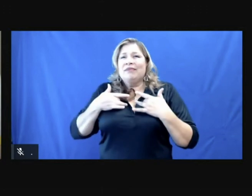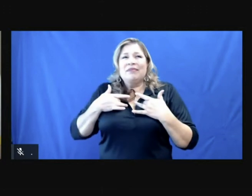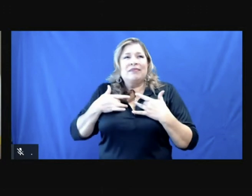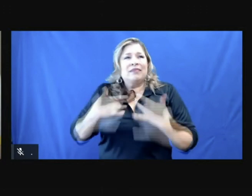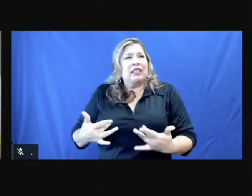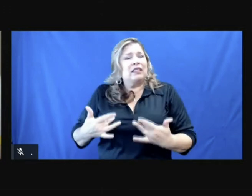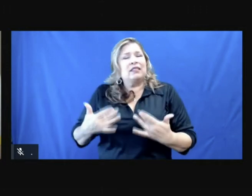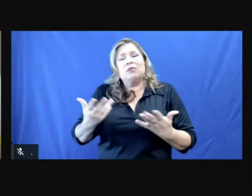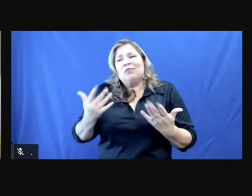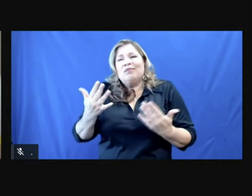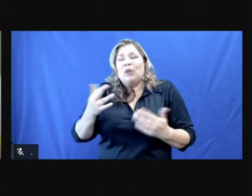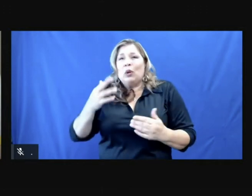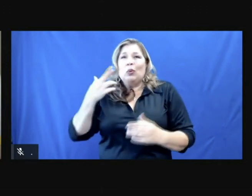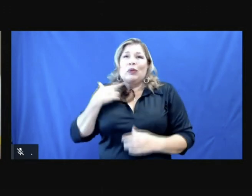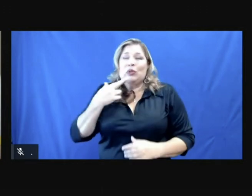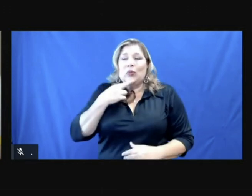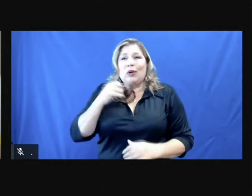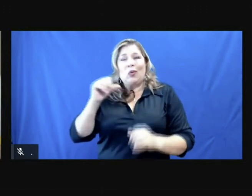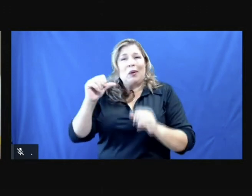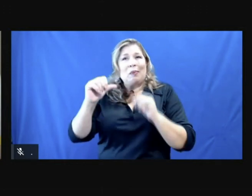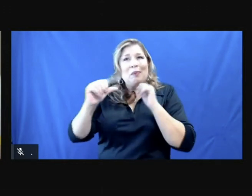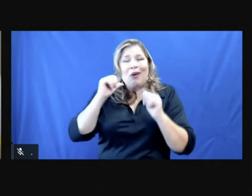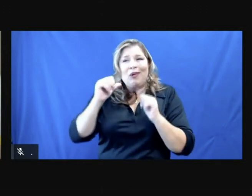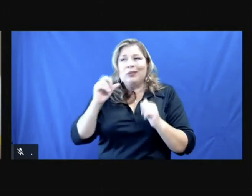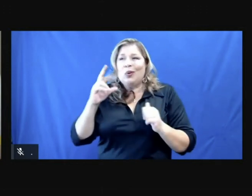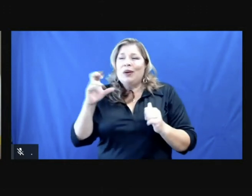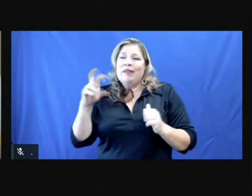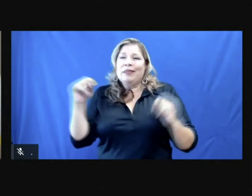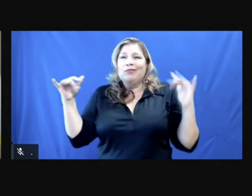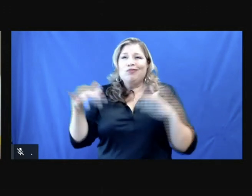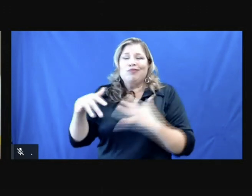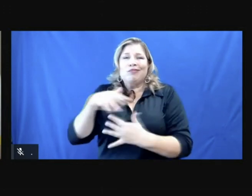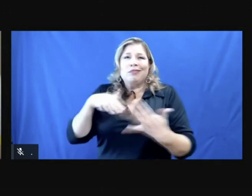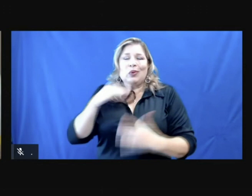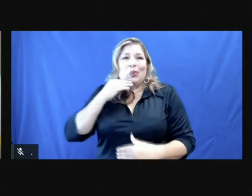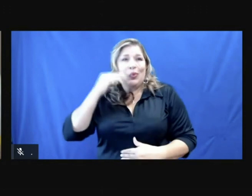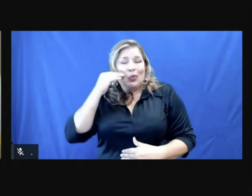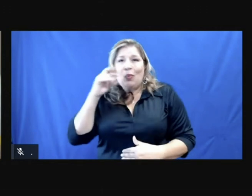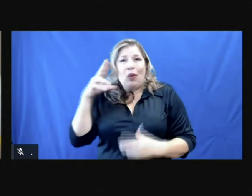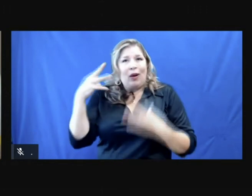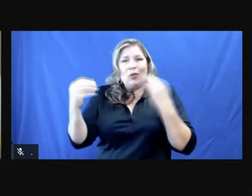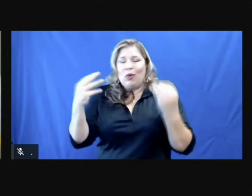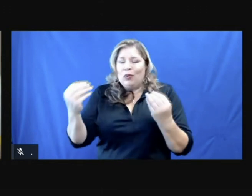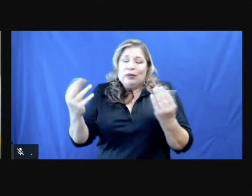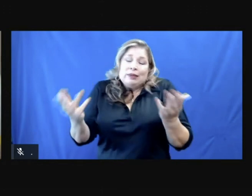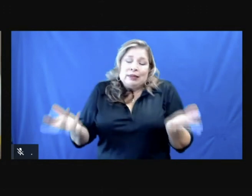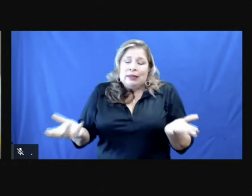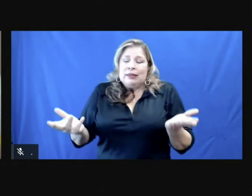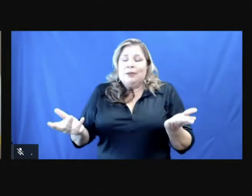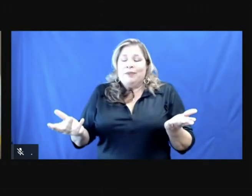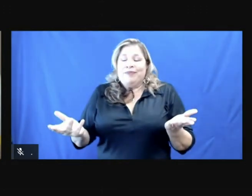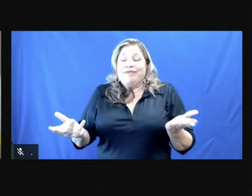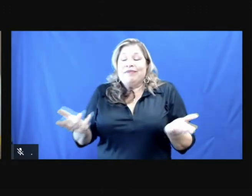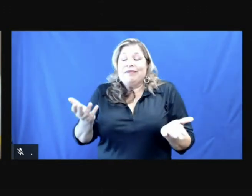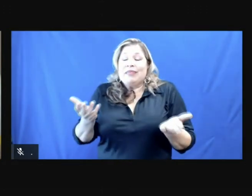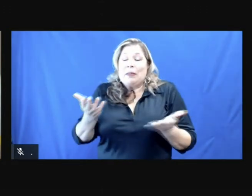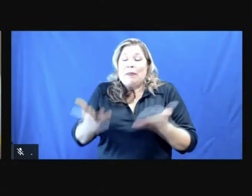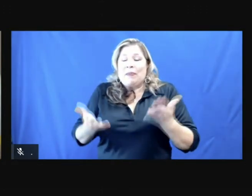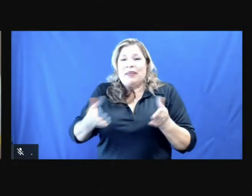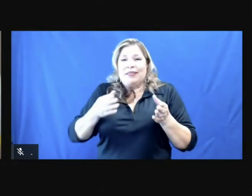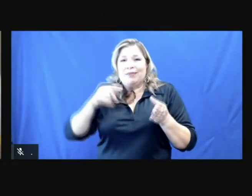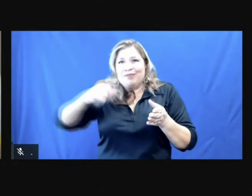like restaurants and bars, or even in homes or outdoors where, certainly people might